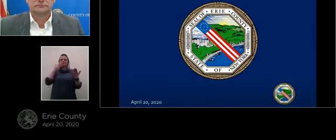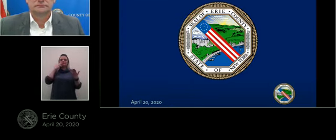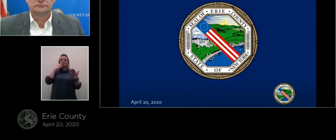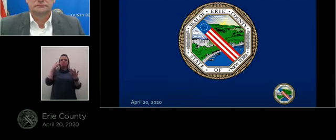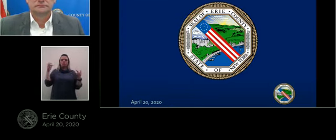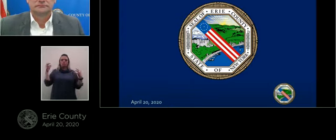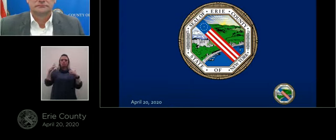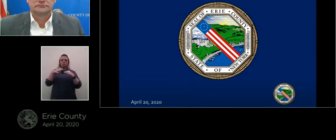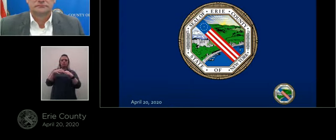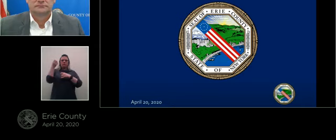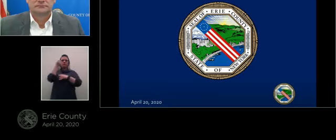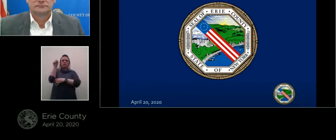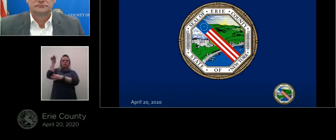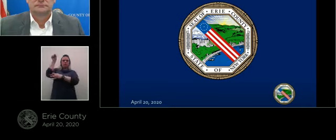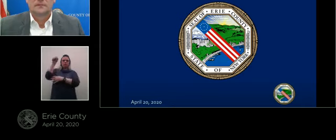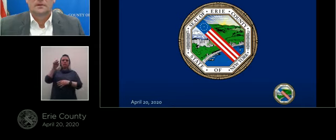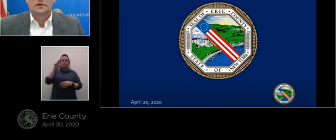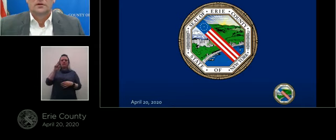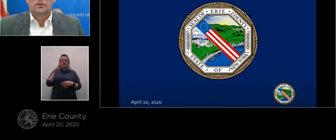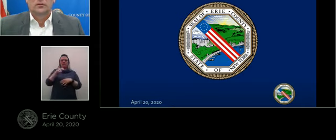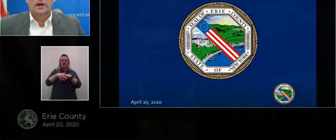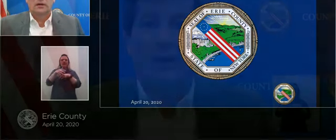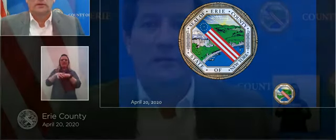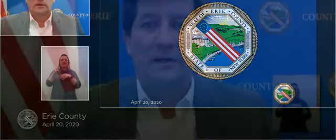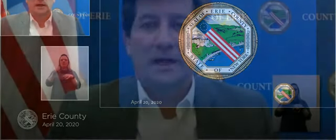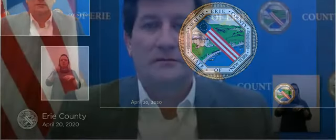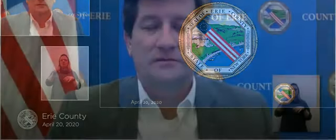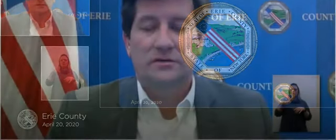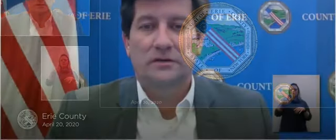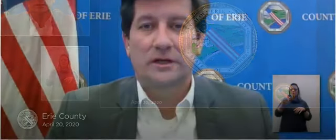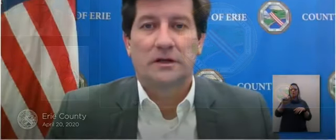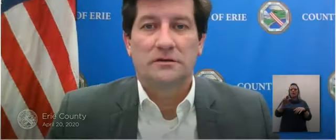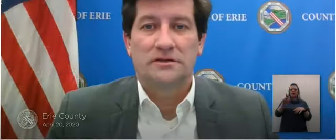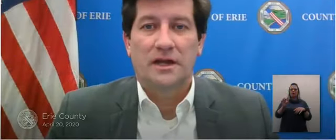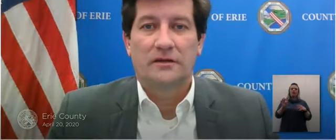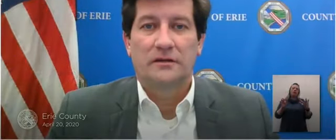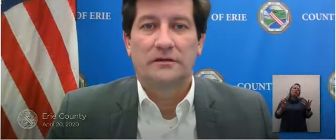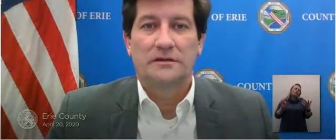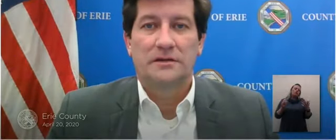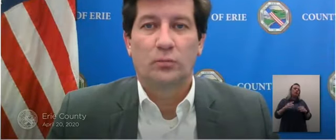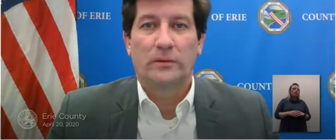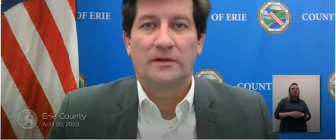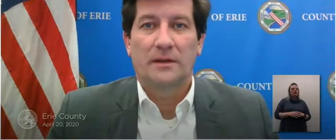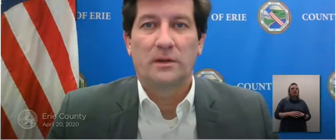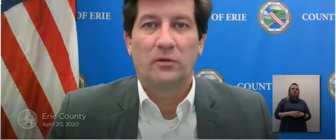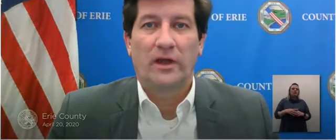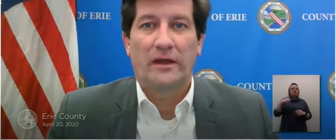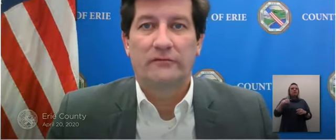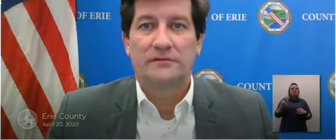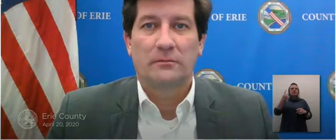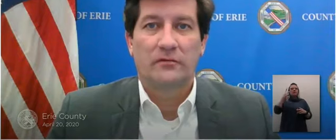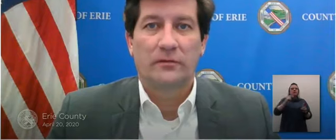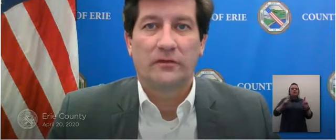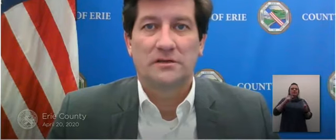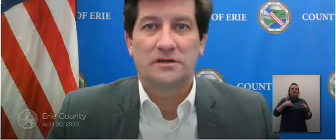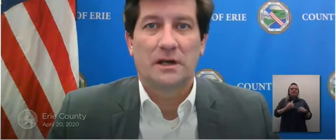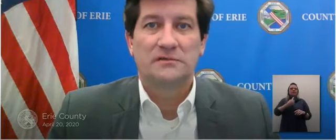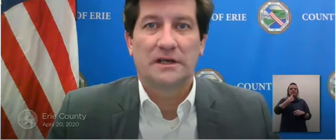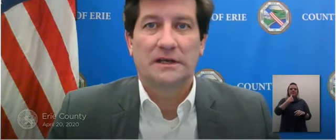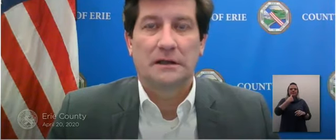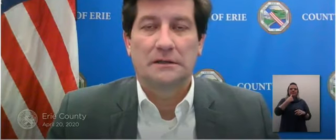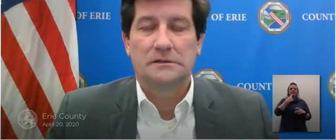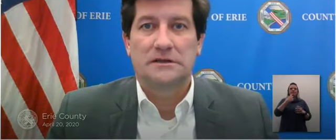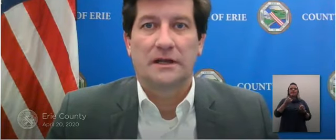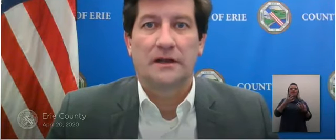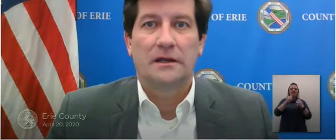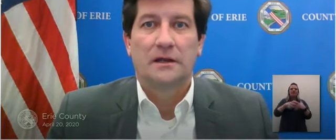rally in Niagara Square today for that purpose? Well, I mean, I certainly understand the disappointment that people have. Some of them have lost jobs.